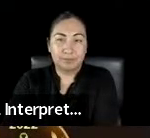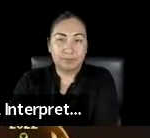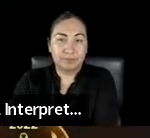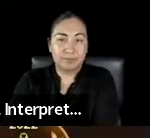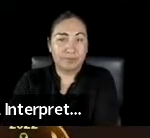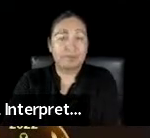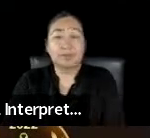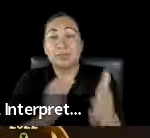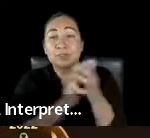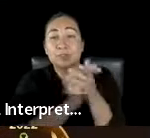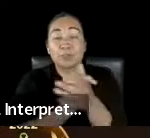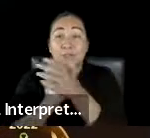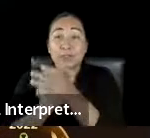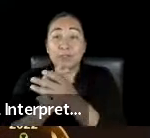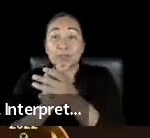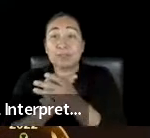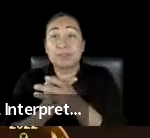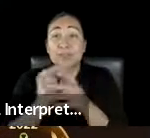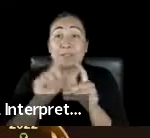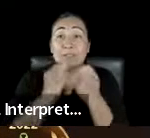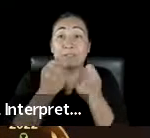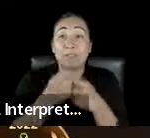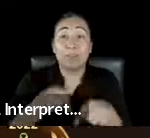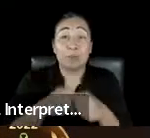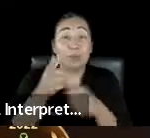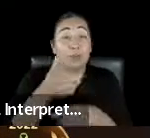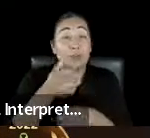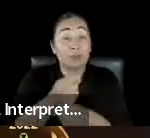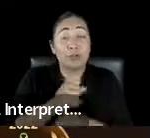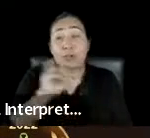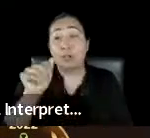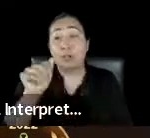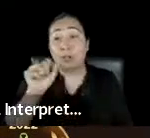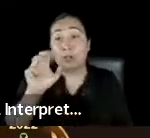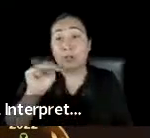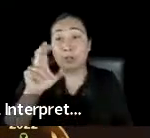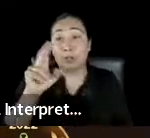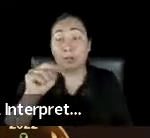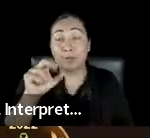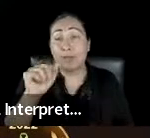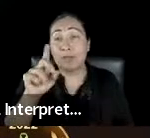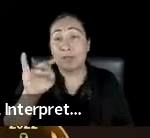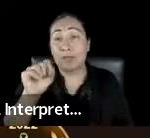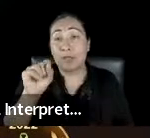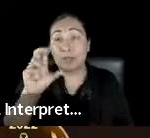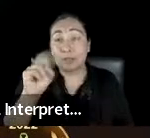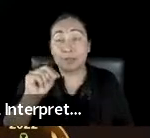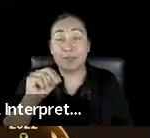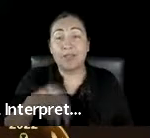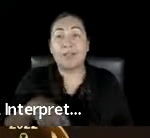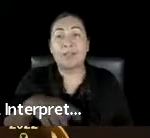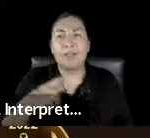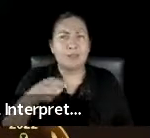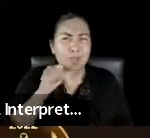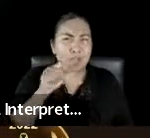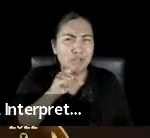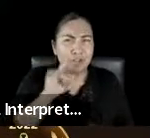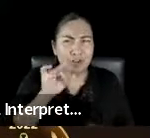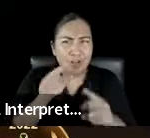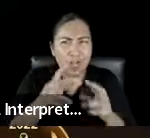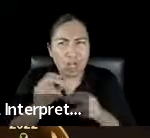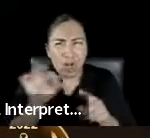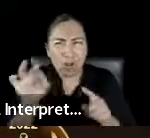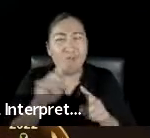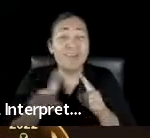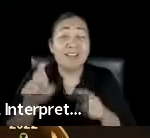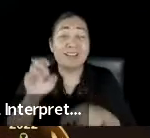So congratulations to the team from Breaking Your Trust. Again, Jasmine Ogg, Addison Caudry with support from Ella Harrison. I'm not sure if it got cut off, but Ella,